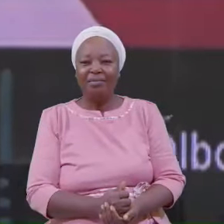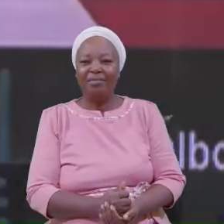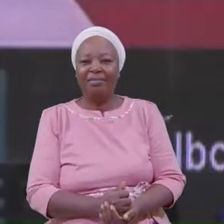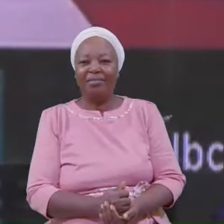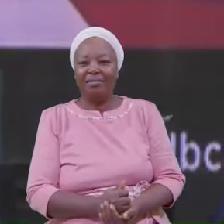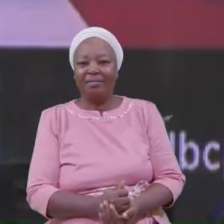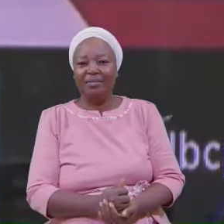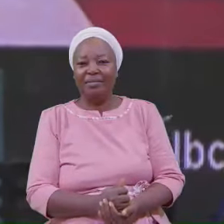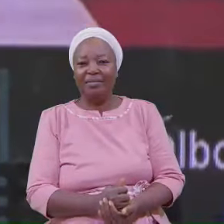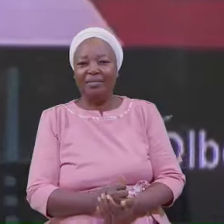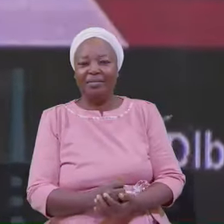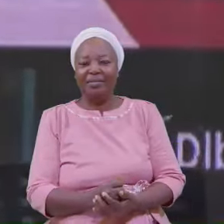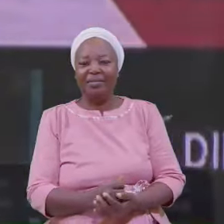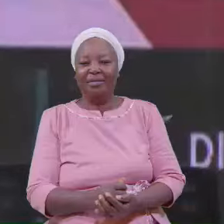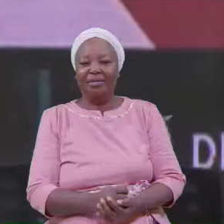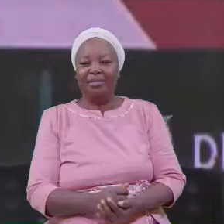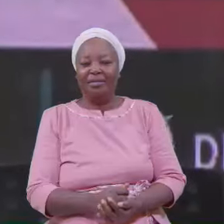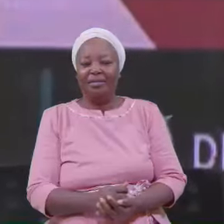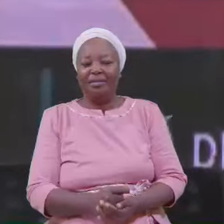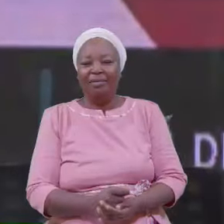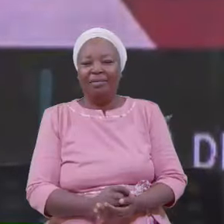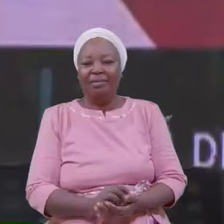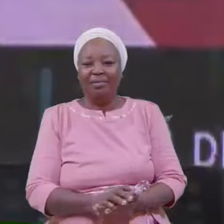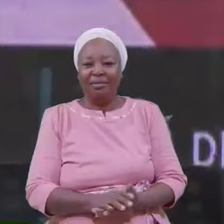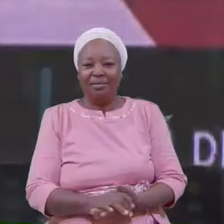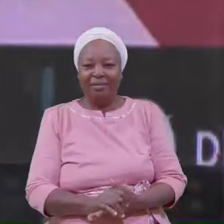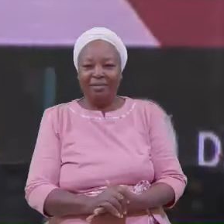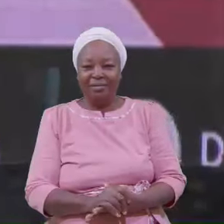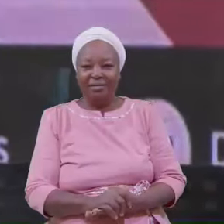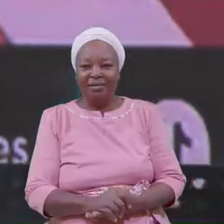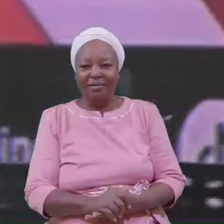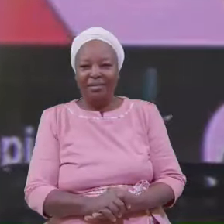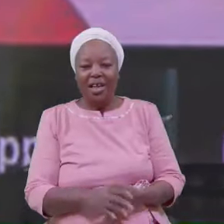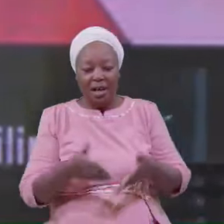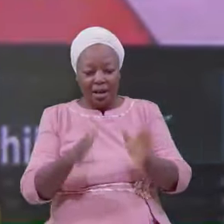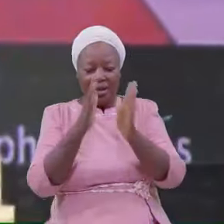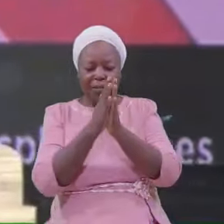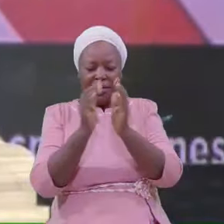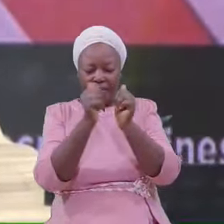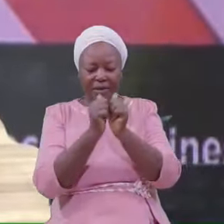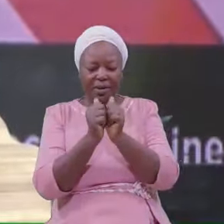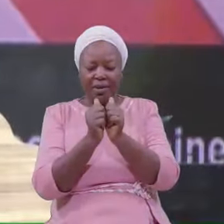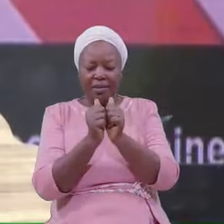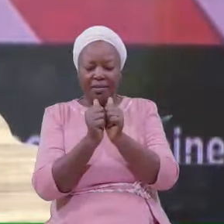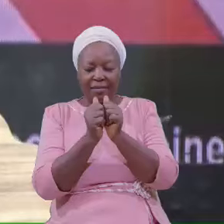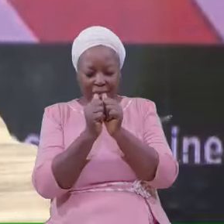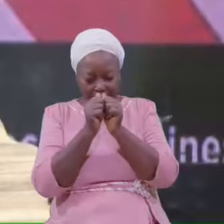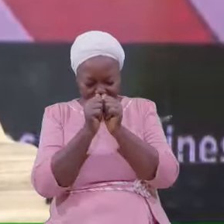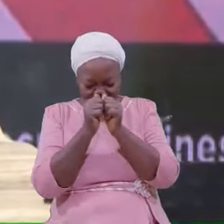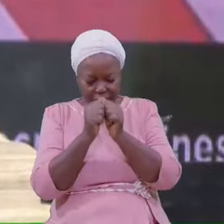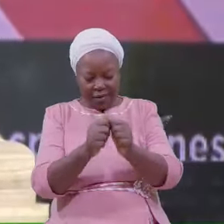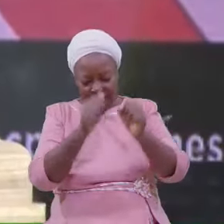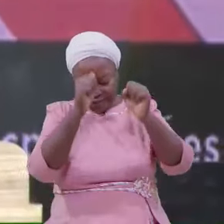ng posibilidad. Amen. Let's pray together. Tayo po'y manalangin. Father, we thank